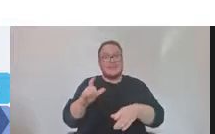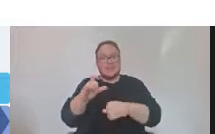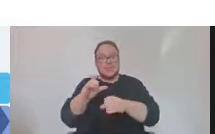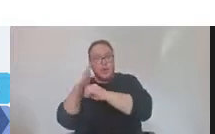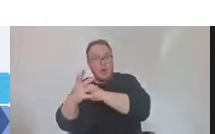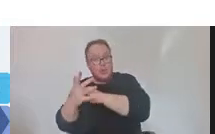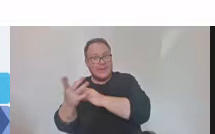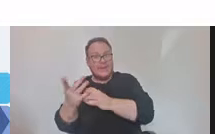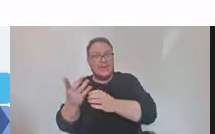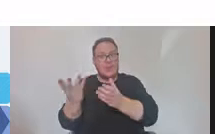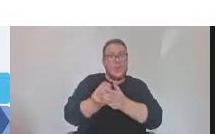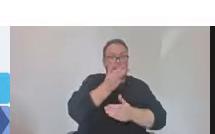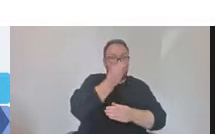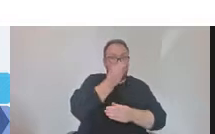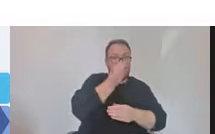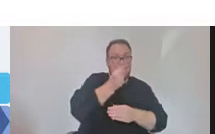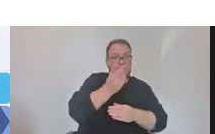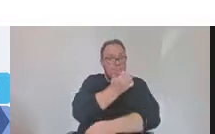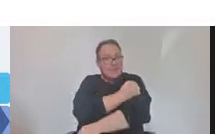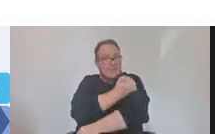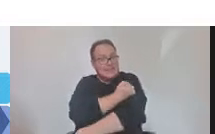healthy children in schools.